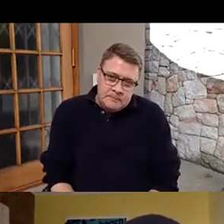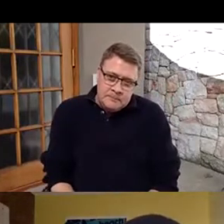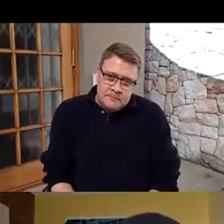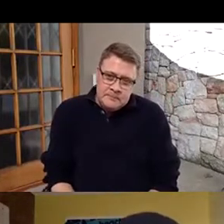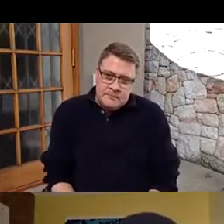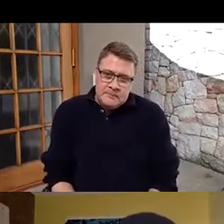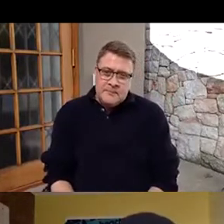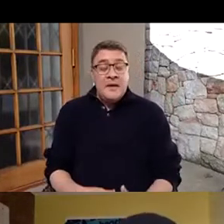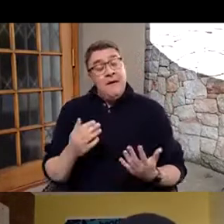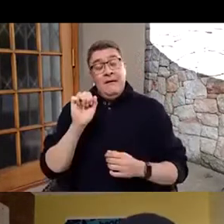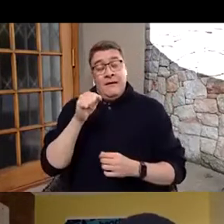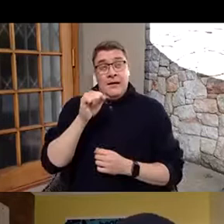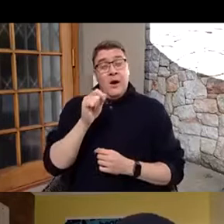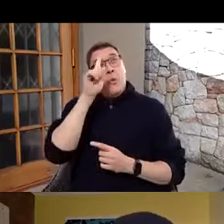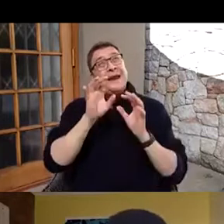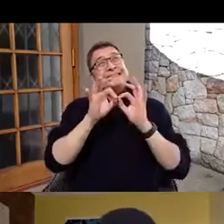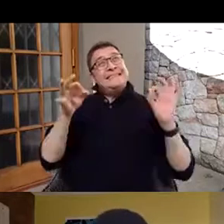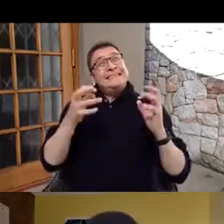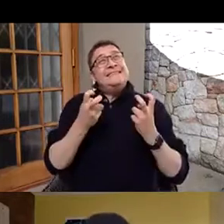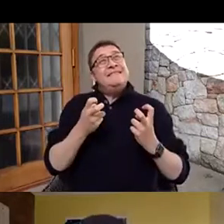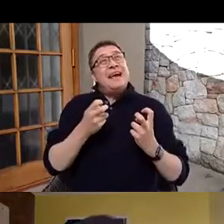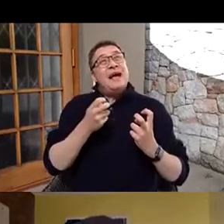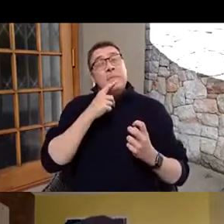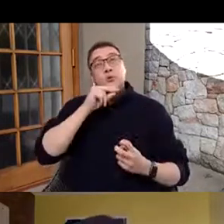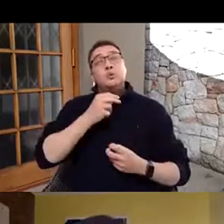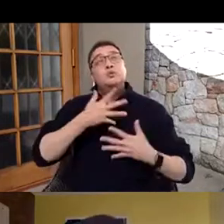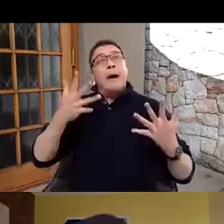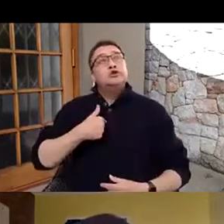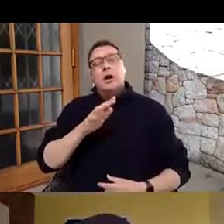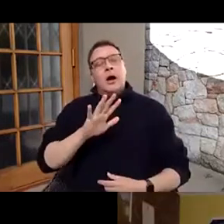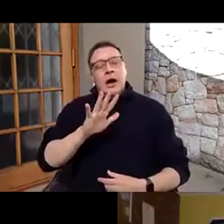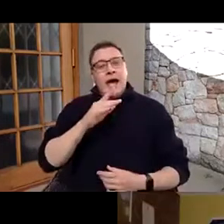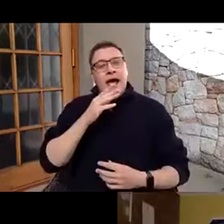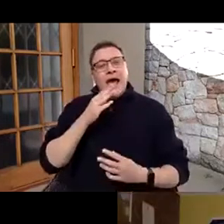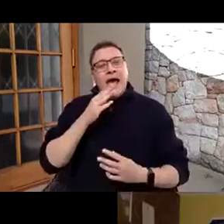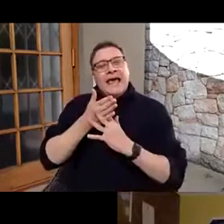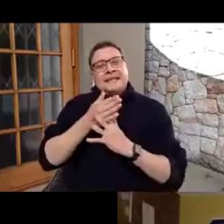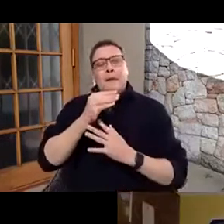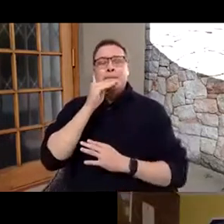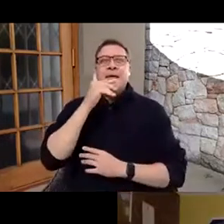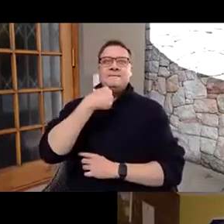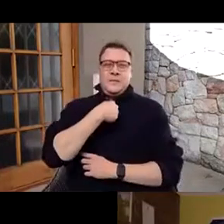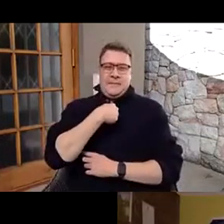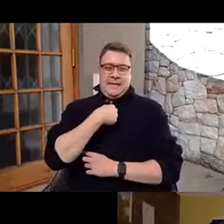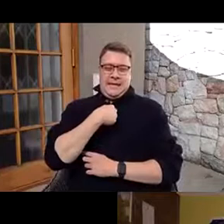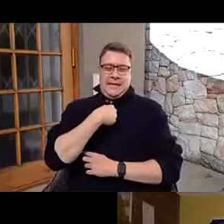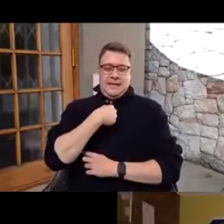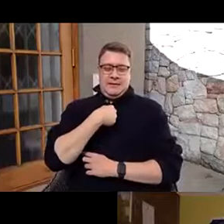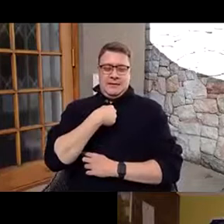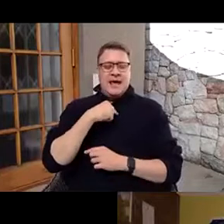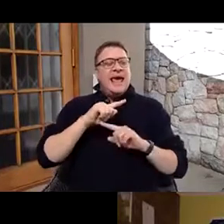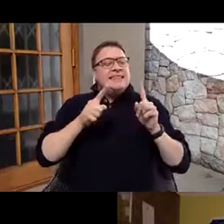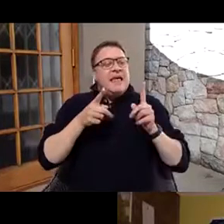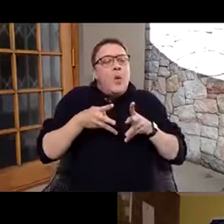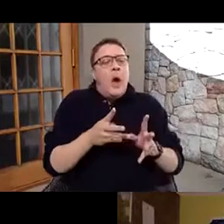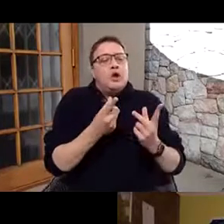So, yeah, in one sense it's difficult because I speak a lot, but let's go. Accessibility for me is definitely different ways of doing